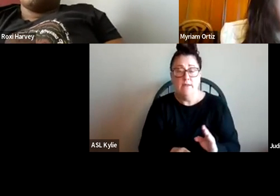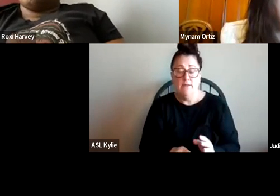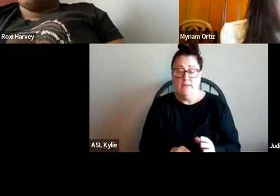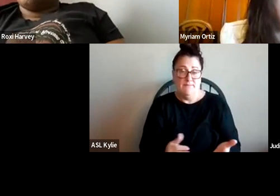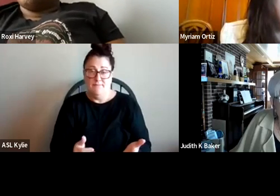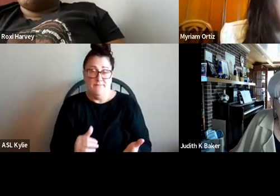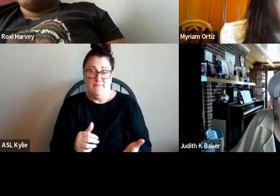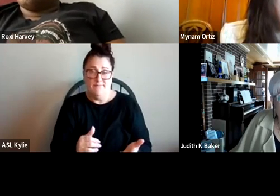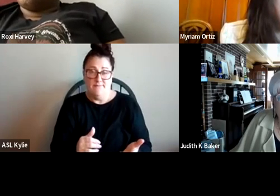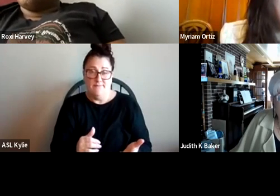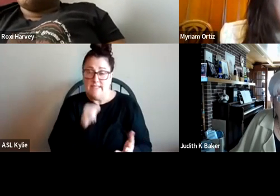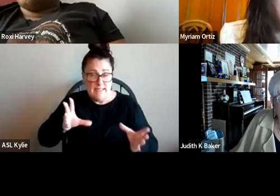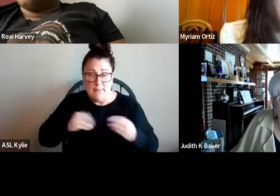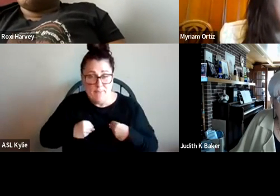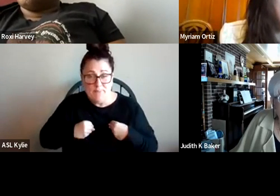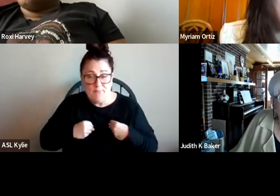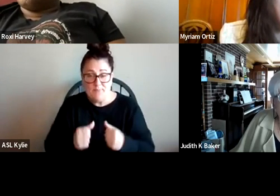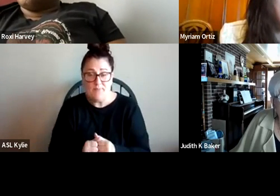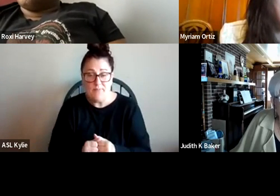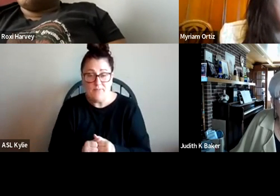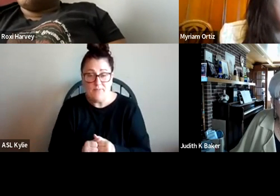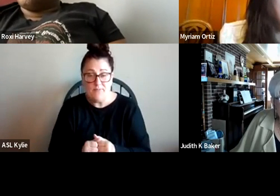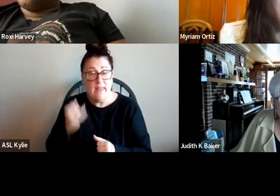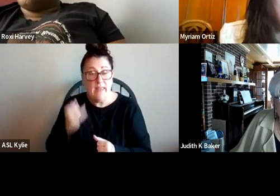it. If we were to hire